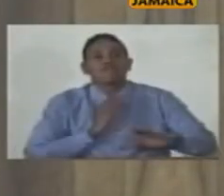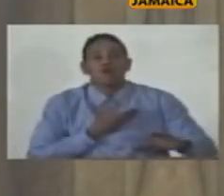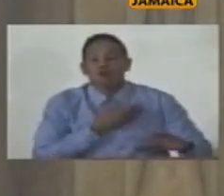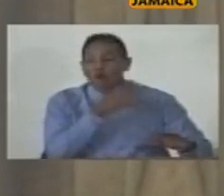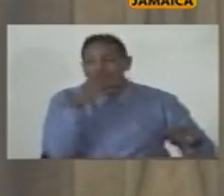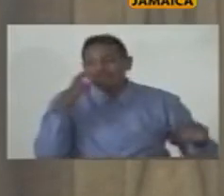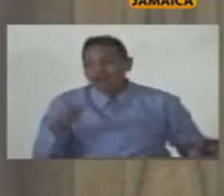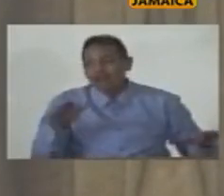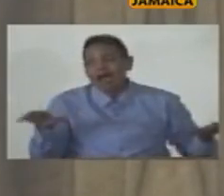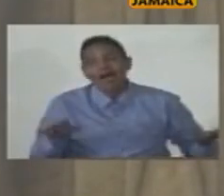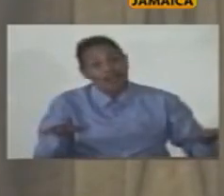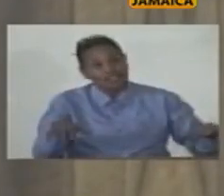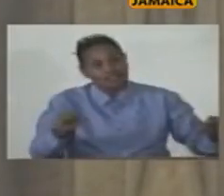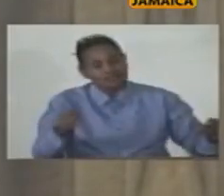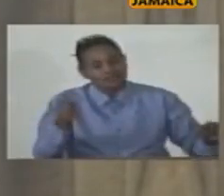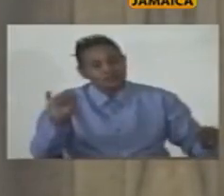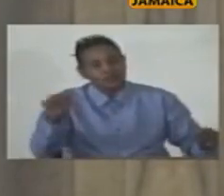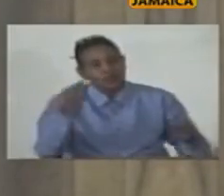action do that.